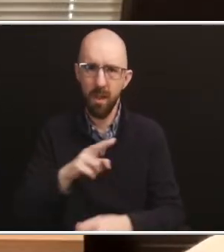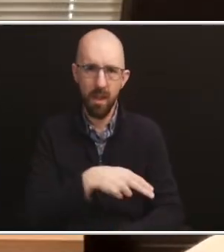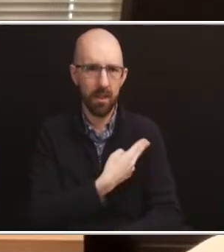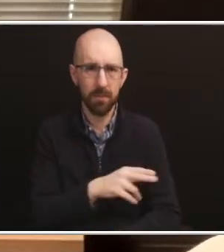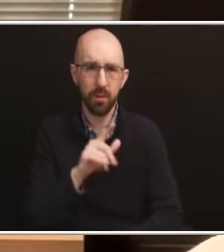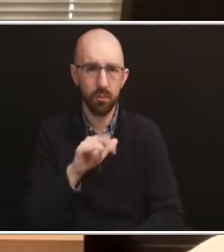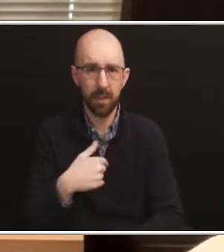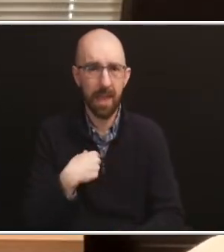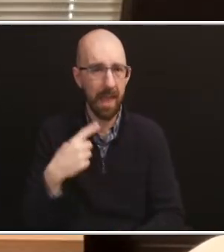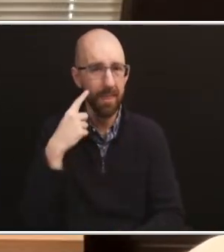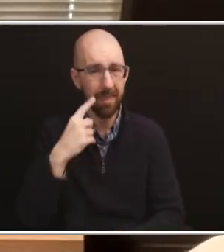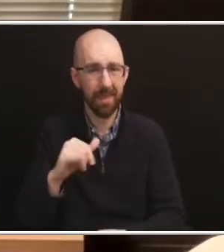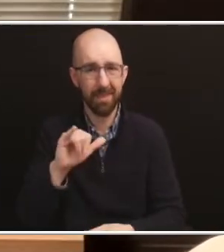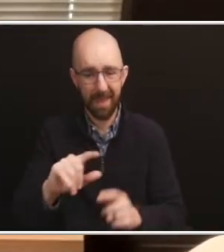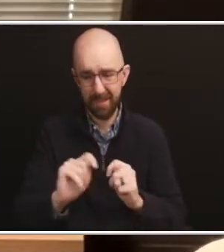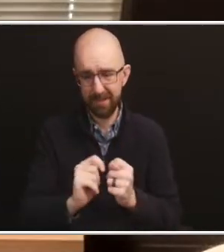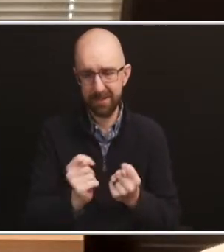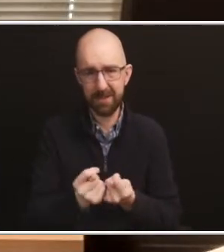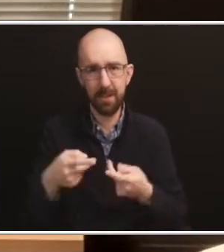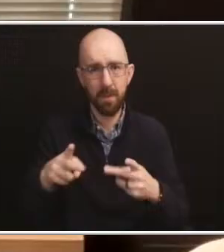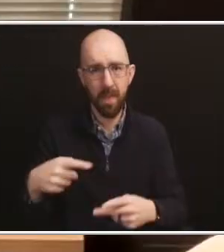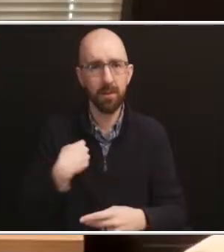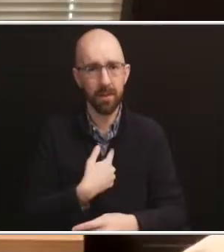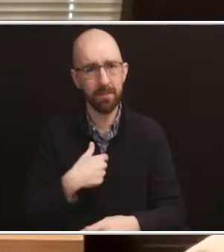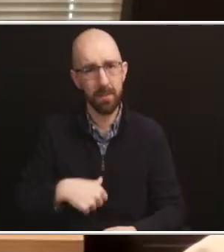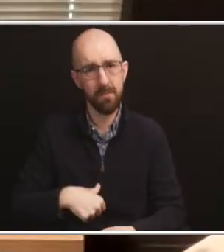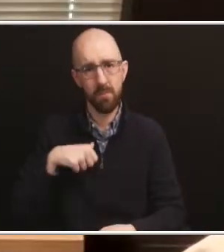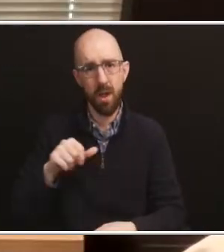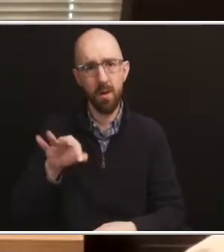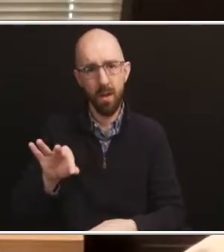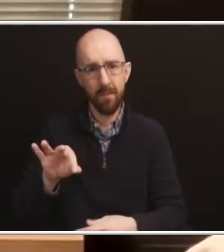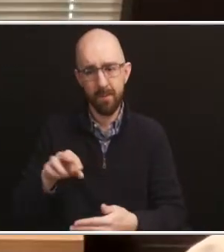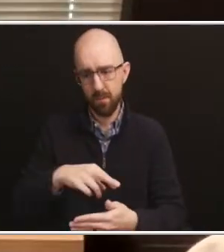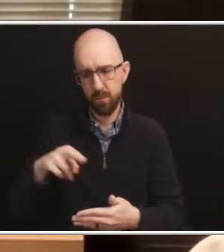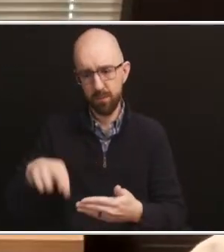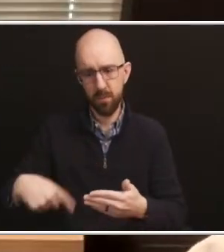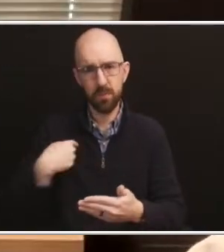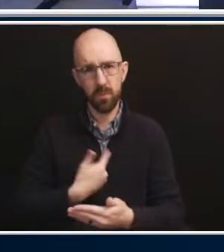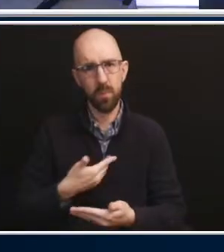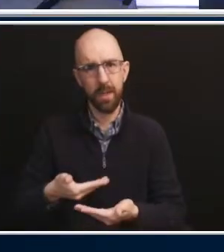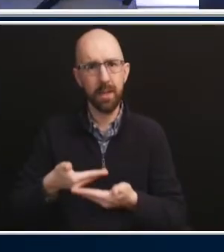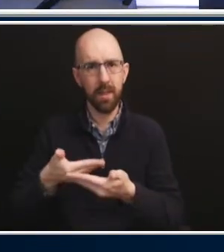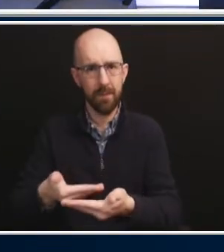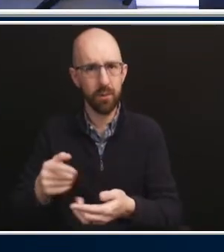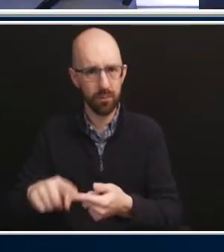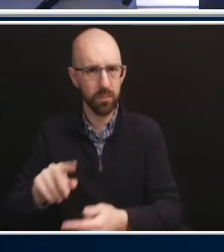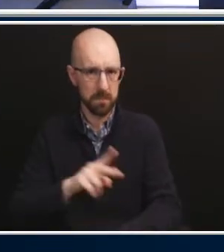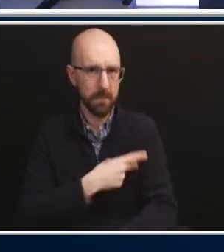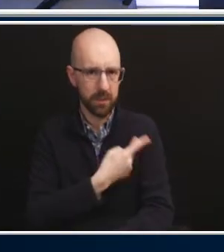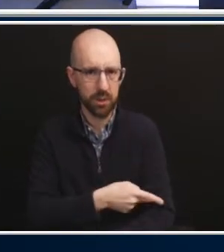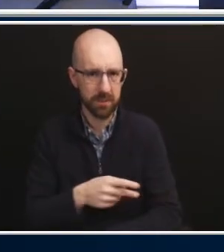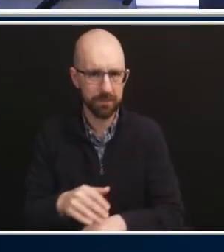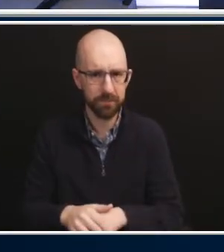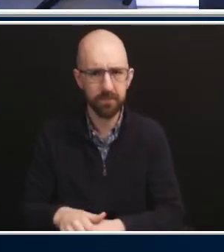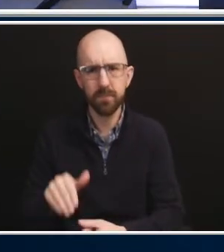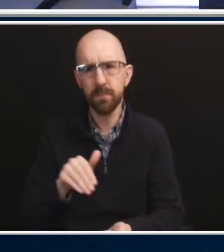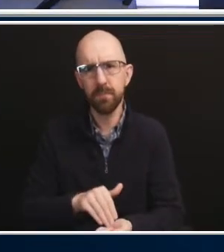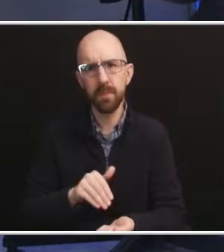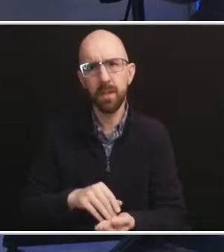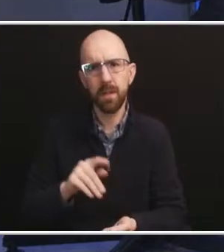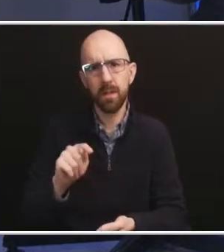think, allows us to, be proud of the outcomes that we can deliver to patients. Dr. Taylor, what are some